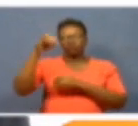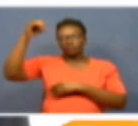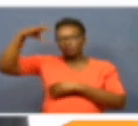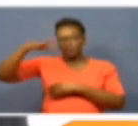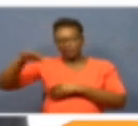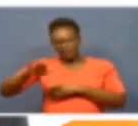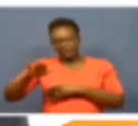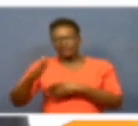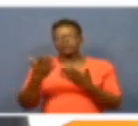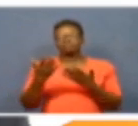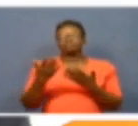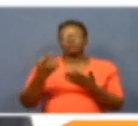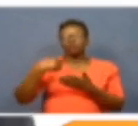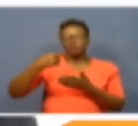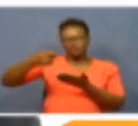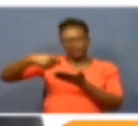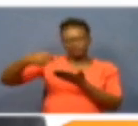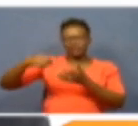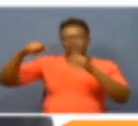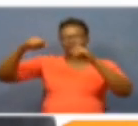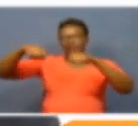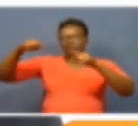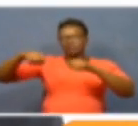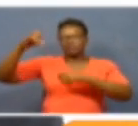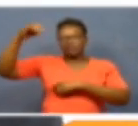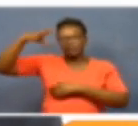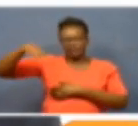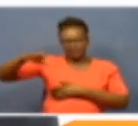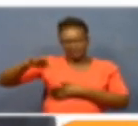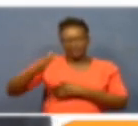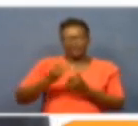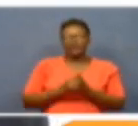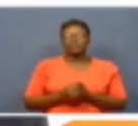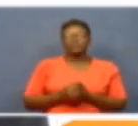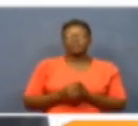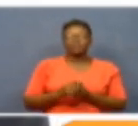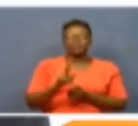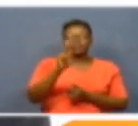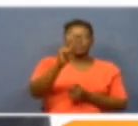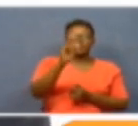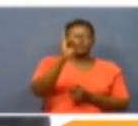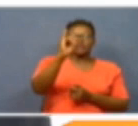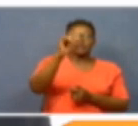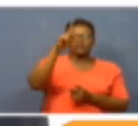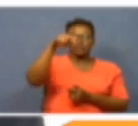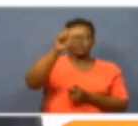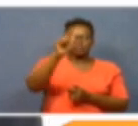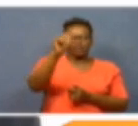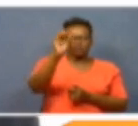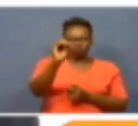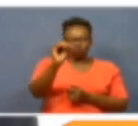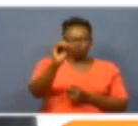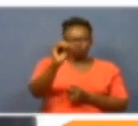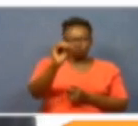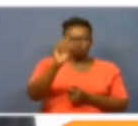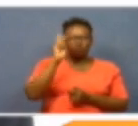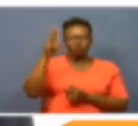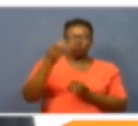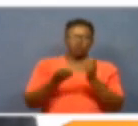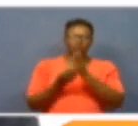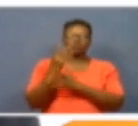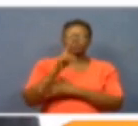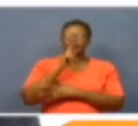an energy deal of Kipeto. Kipeto is going to generate 100 megawatts of